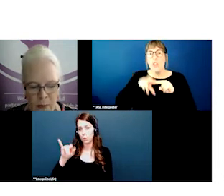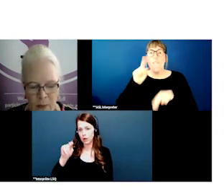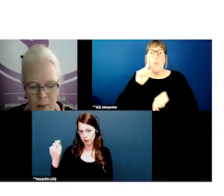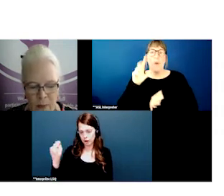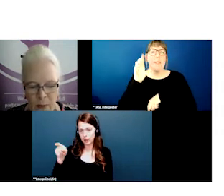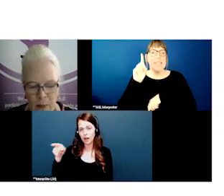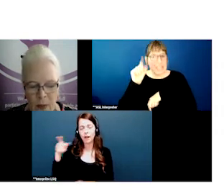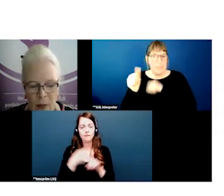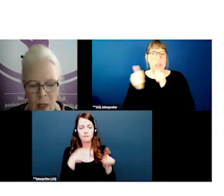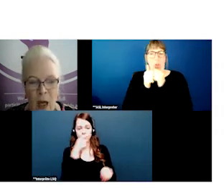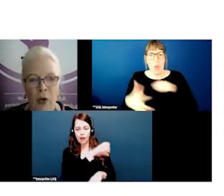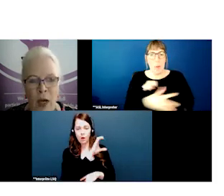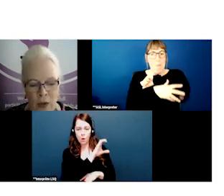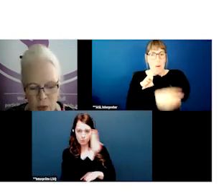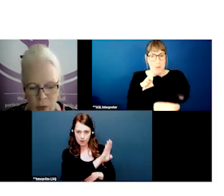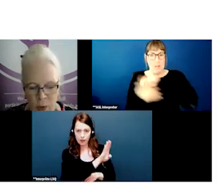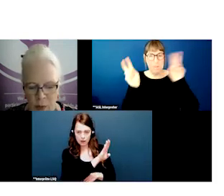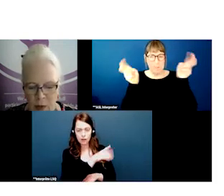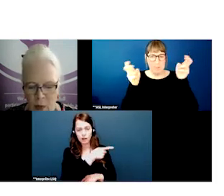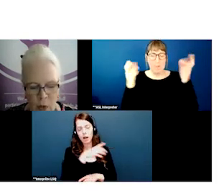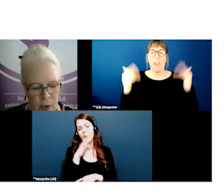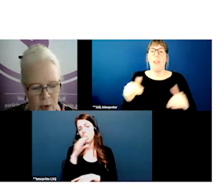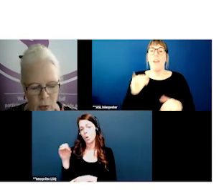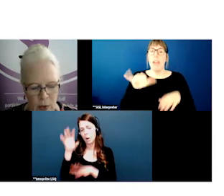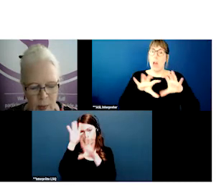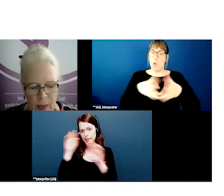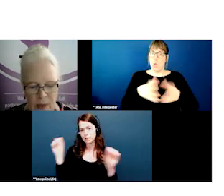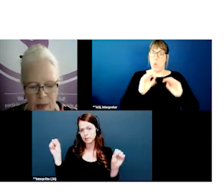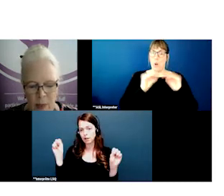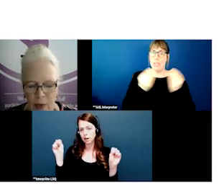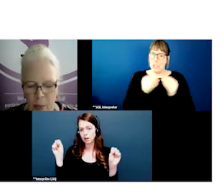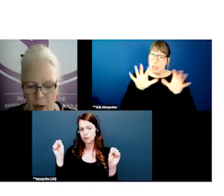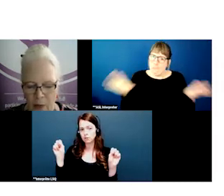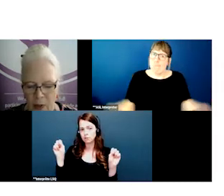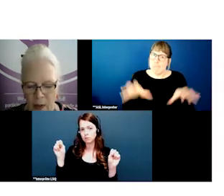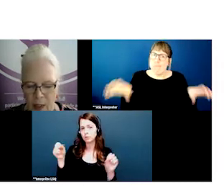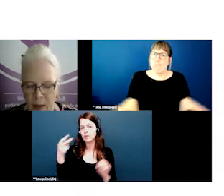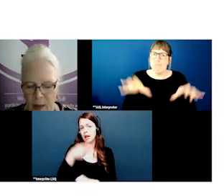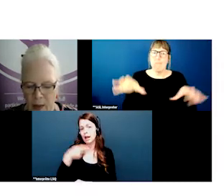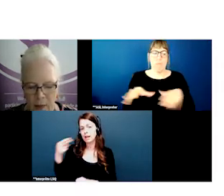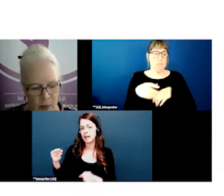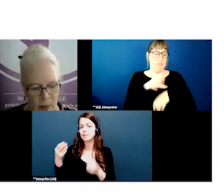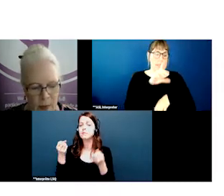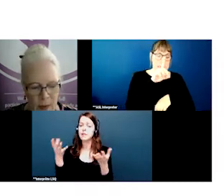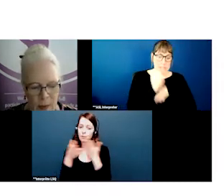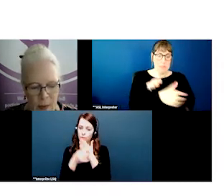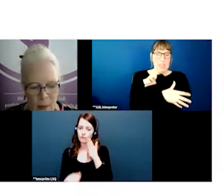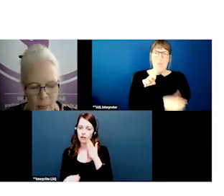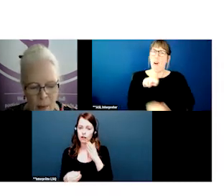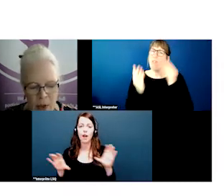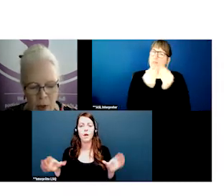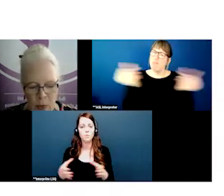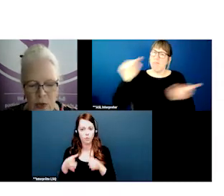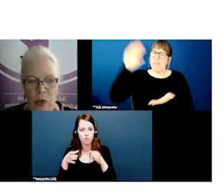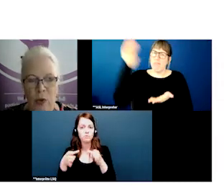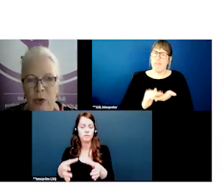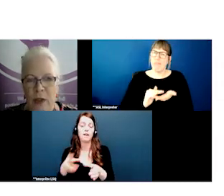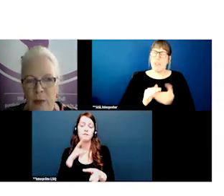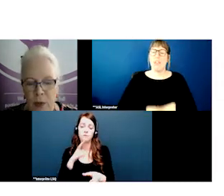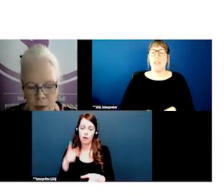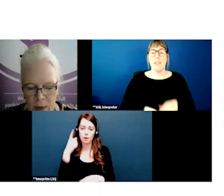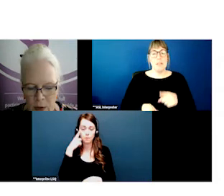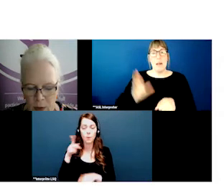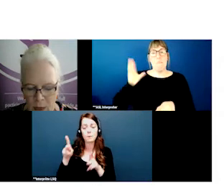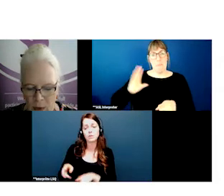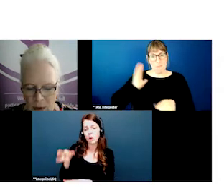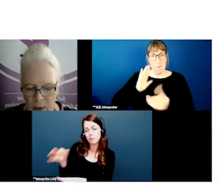Poverty, a grassroots movement working to eliminate disability poverty in Canada. Michelle was a school